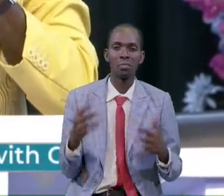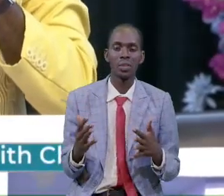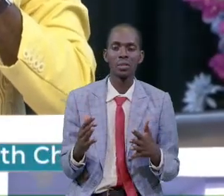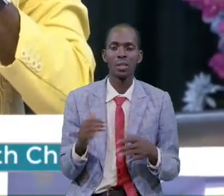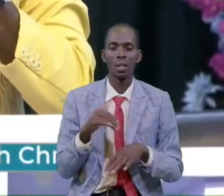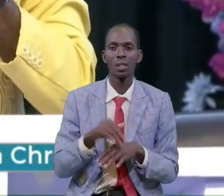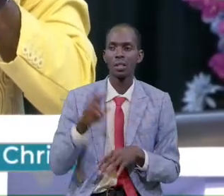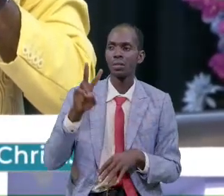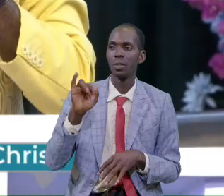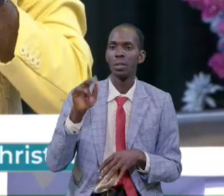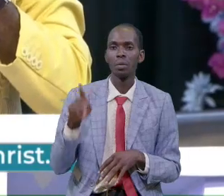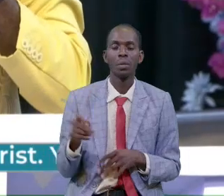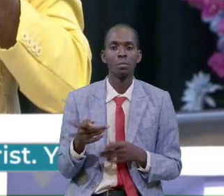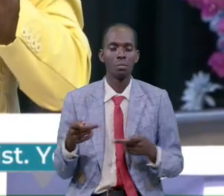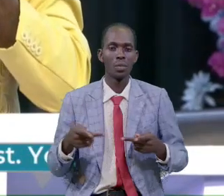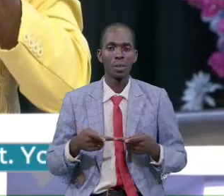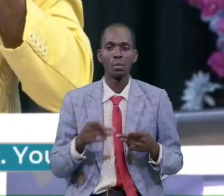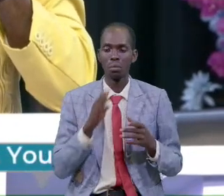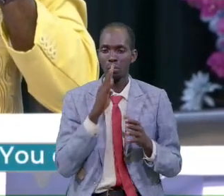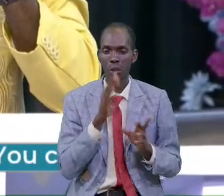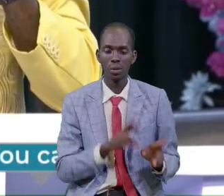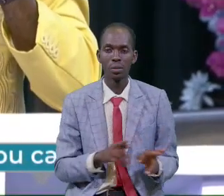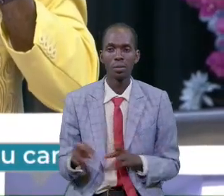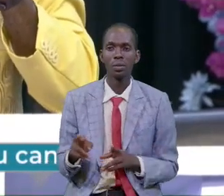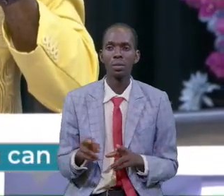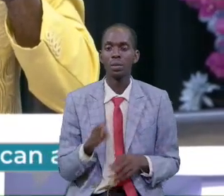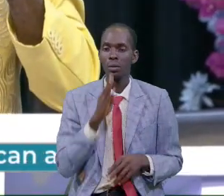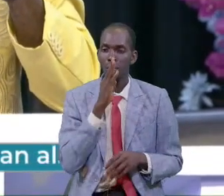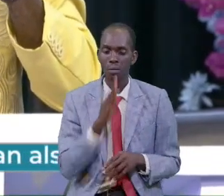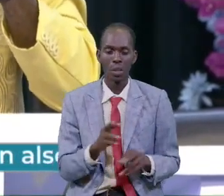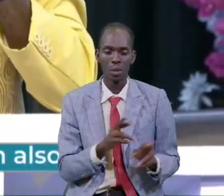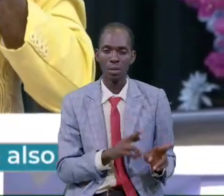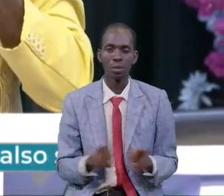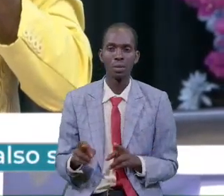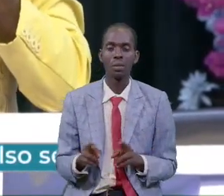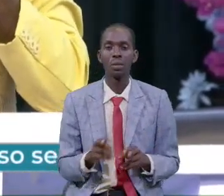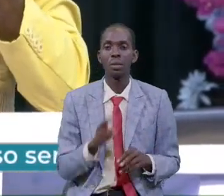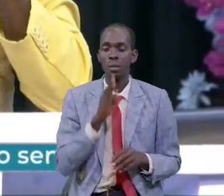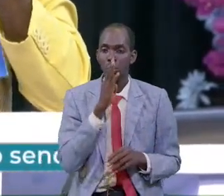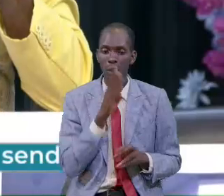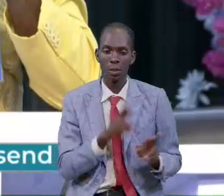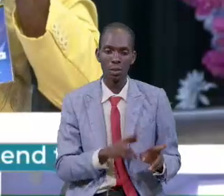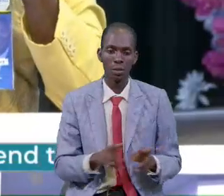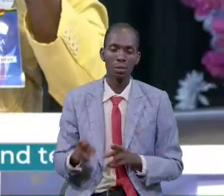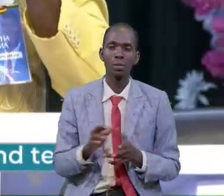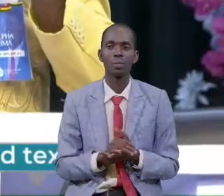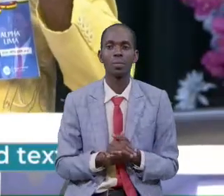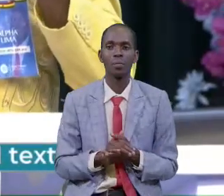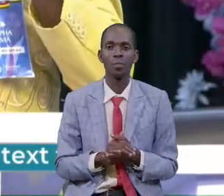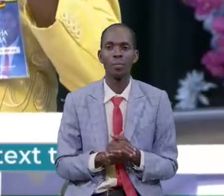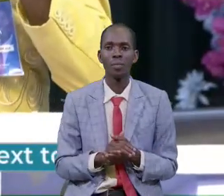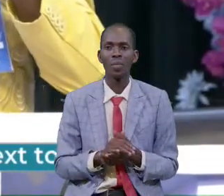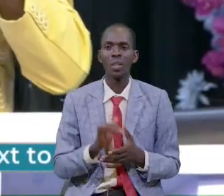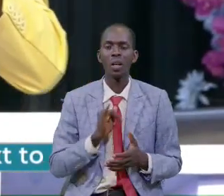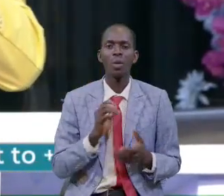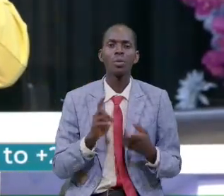ready. On your cradle. Get yourself ready. Yeah, crado. Get yourself ready. Yeah, crado. Yes, I want to